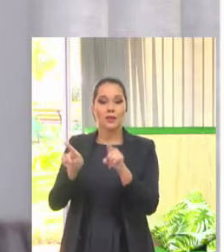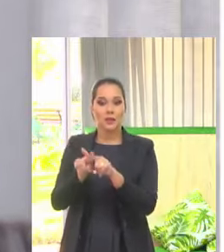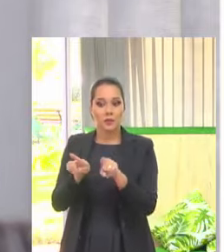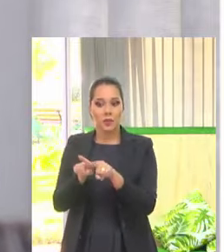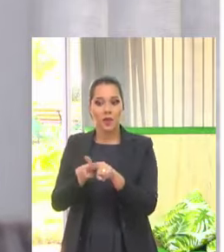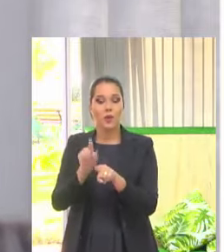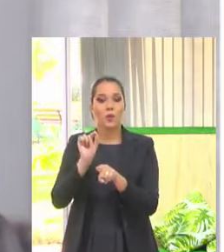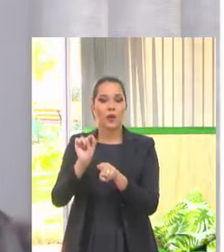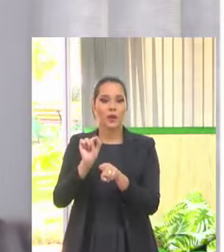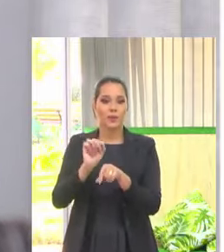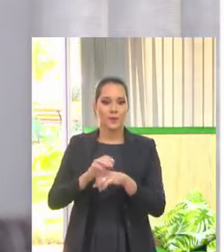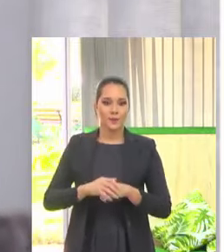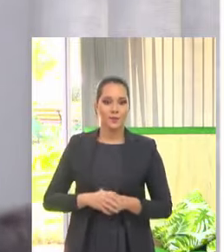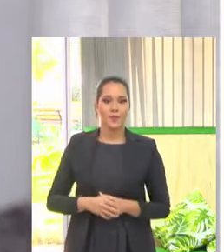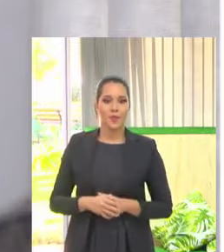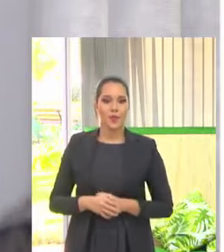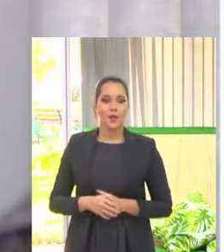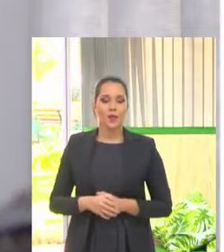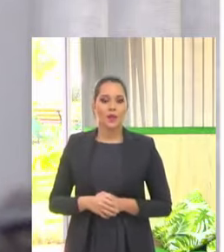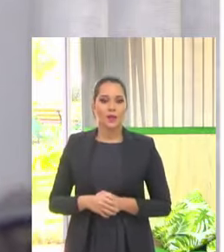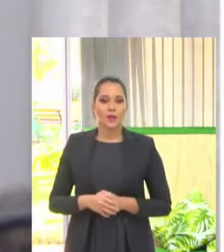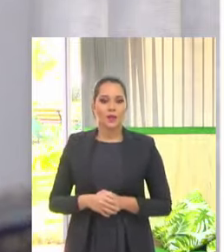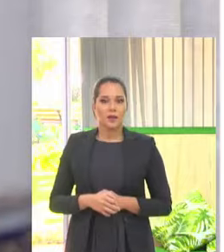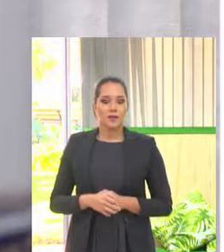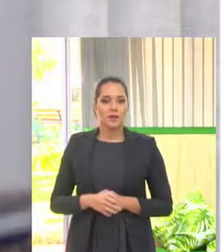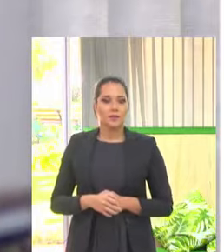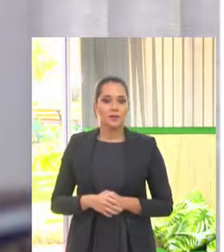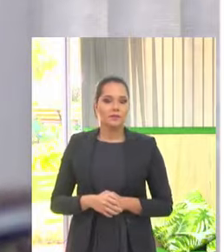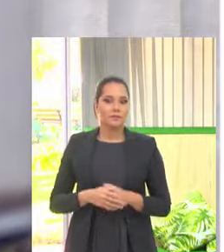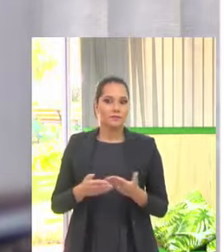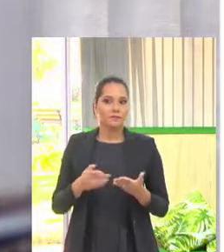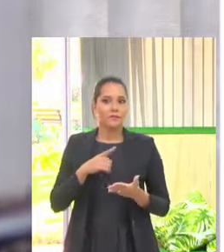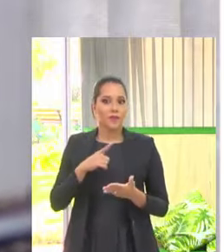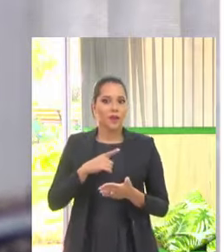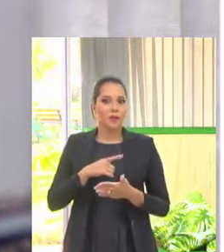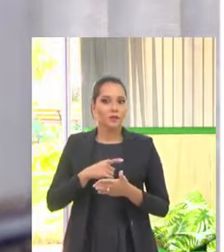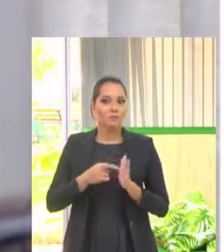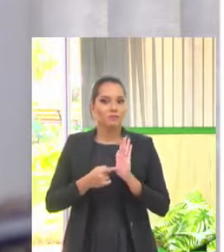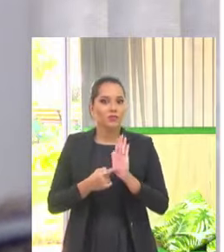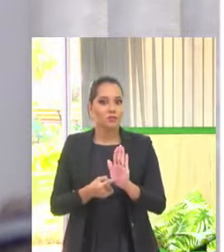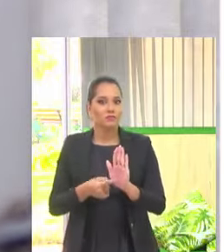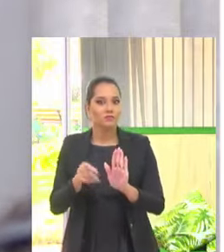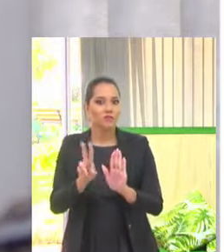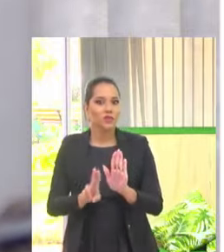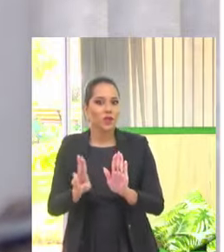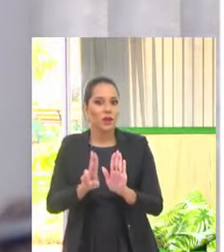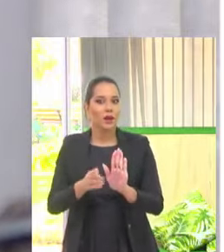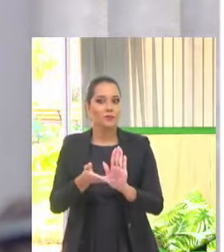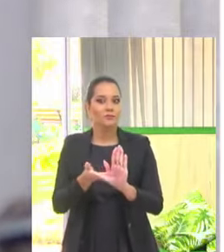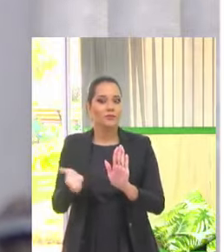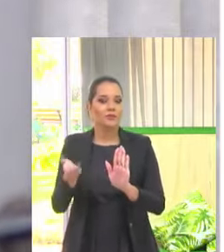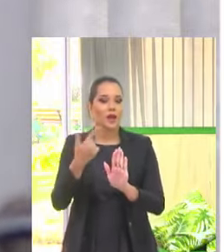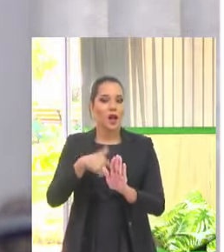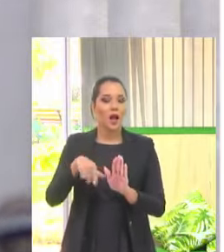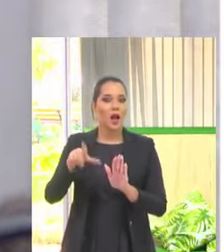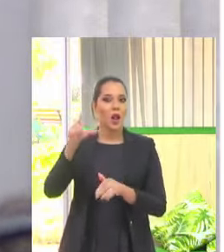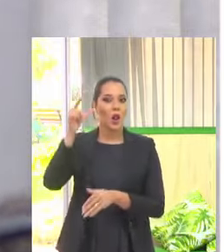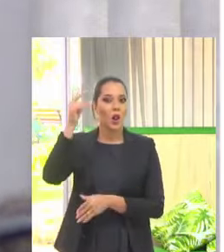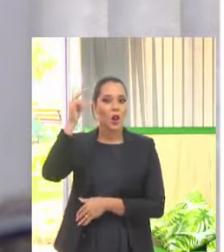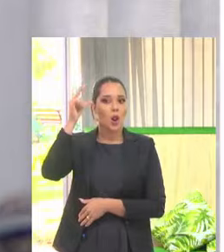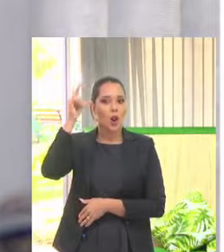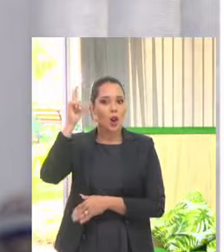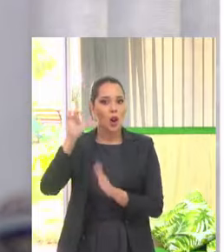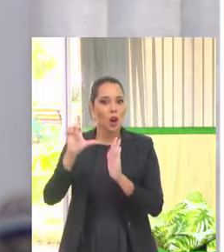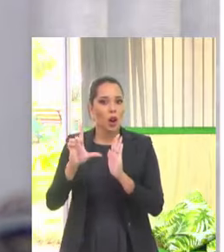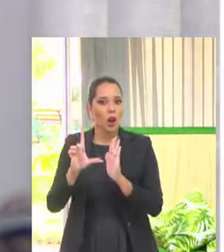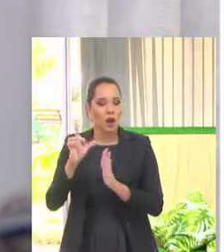somehow transposing, to use a musical term, the logic of digital public infrastructures to a